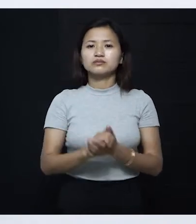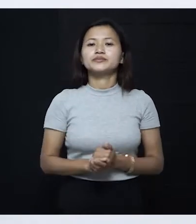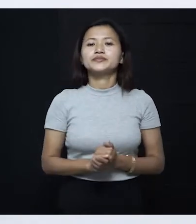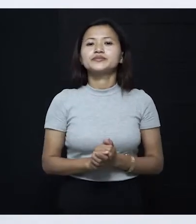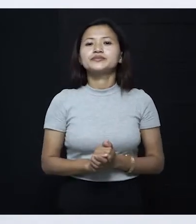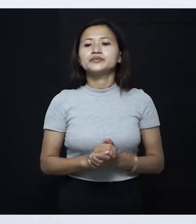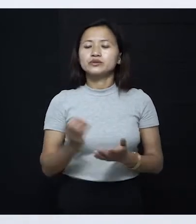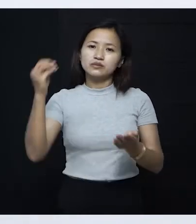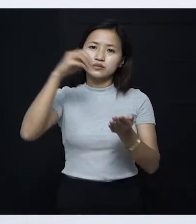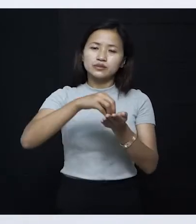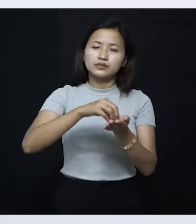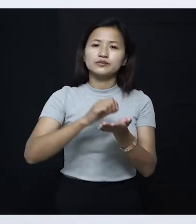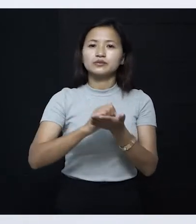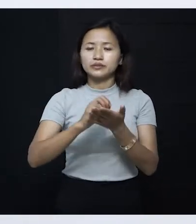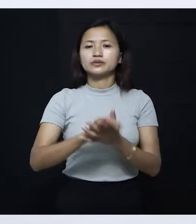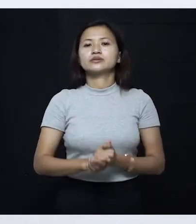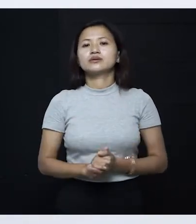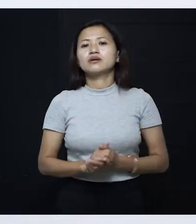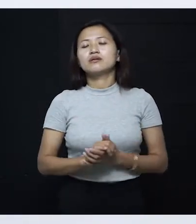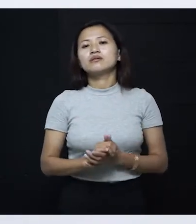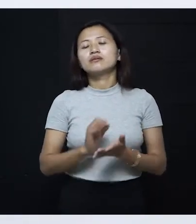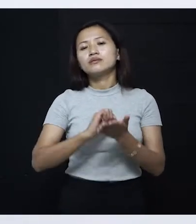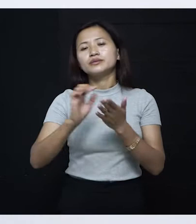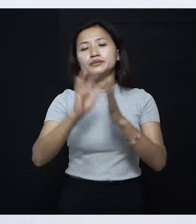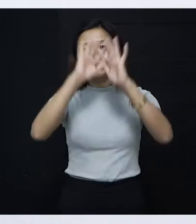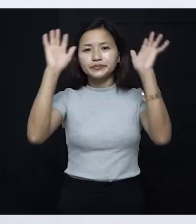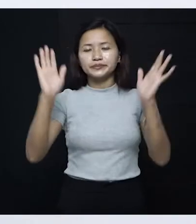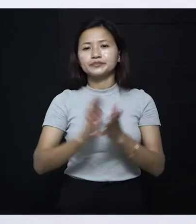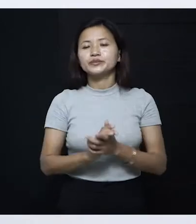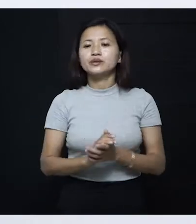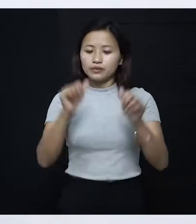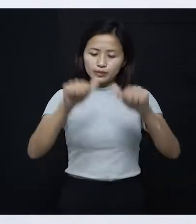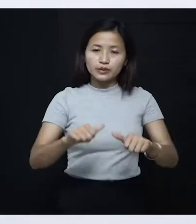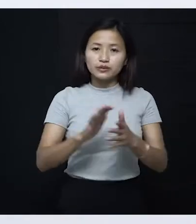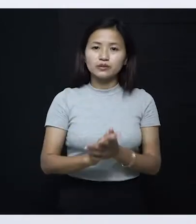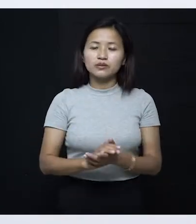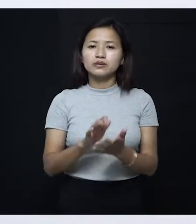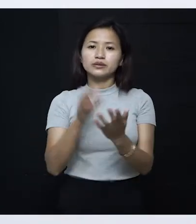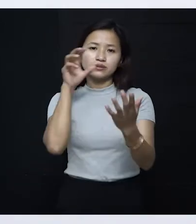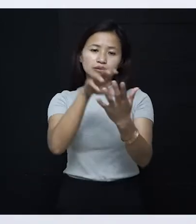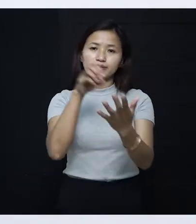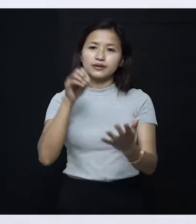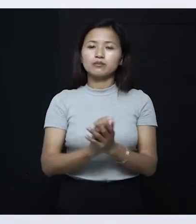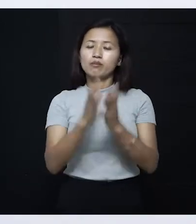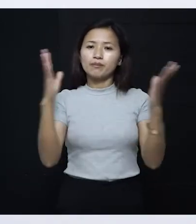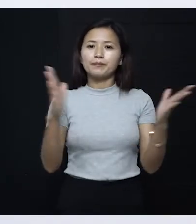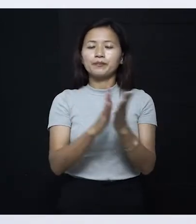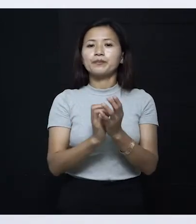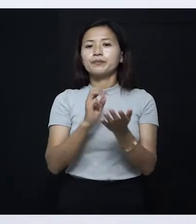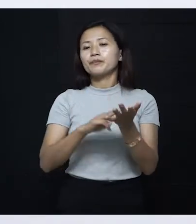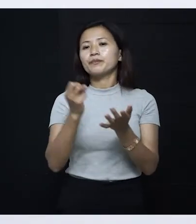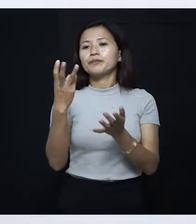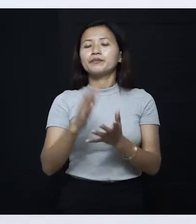you have to mention, okay, when you write about the climate. Then only you will be able to score more marks, okay.